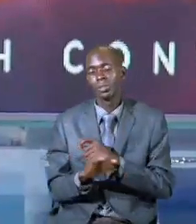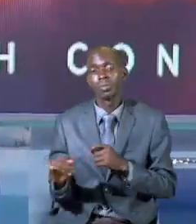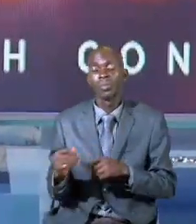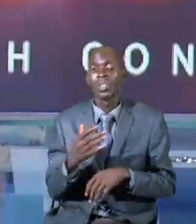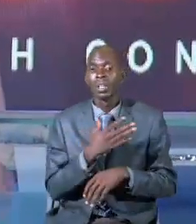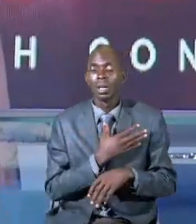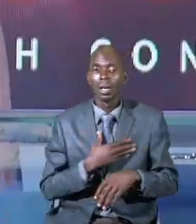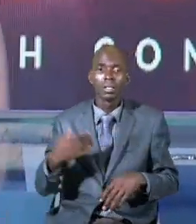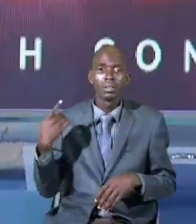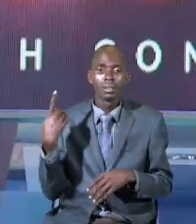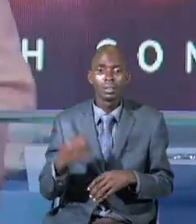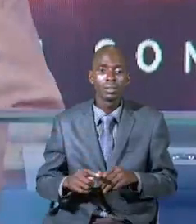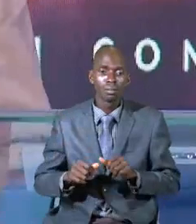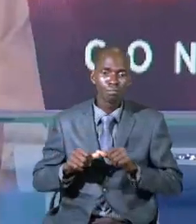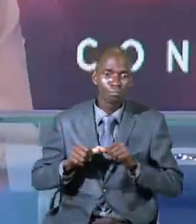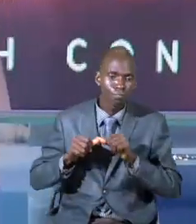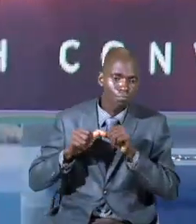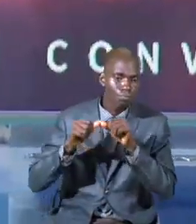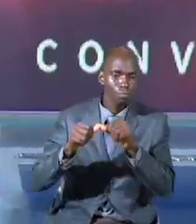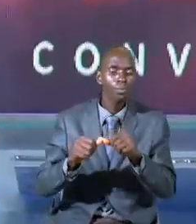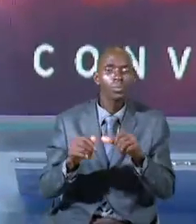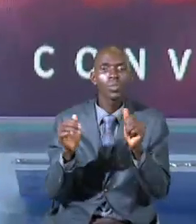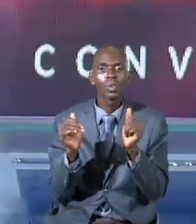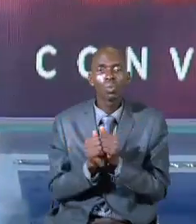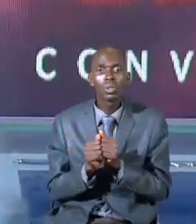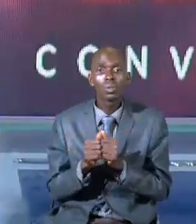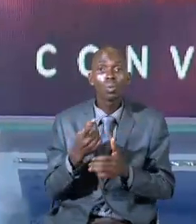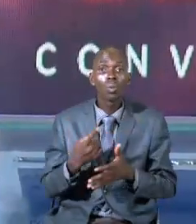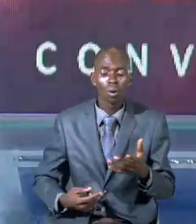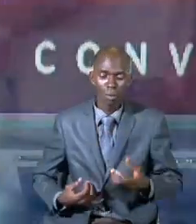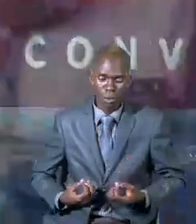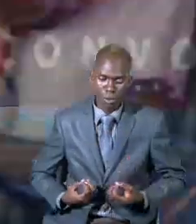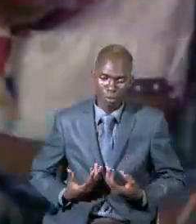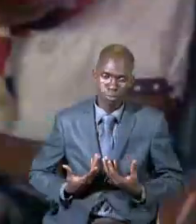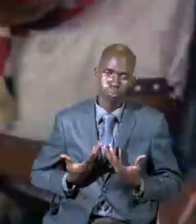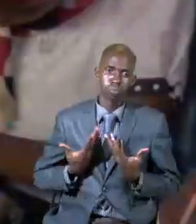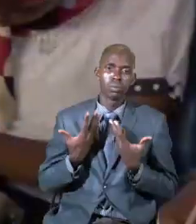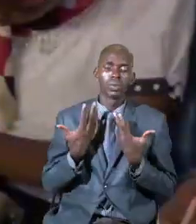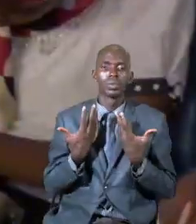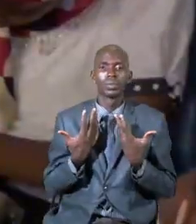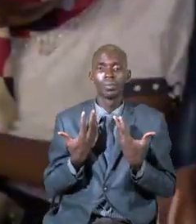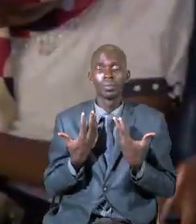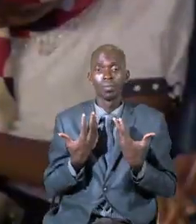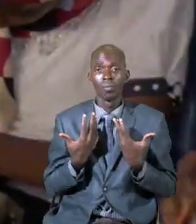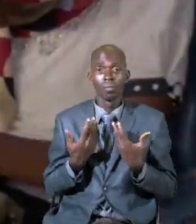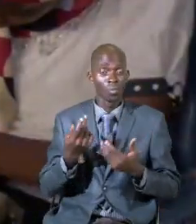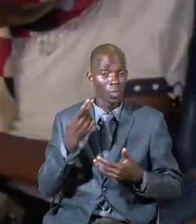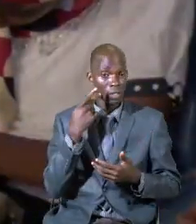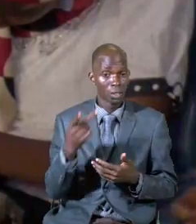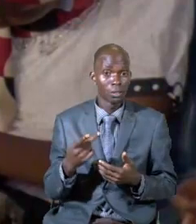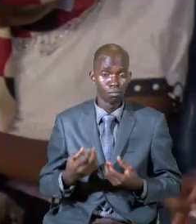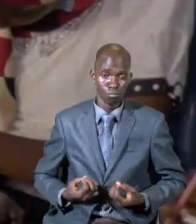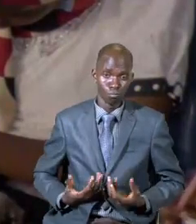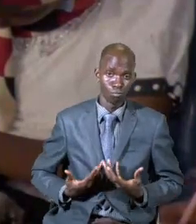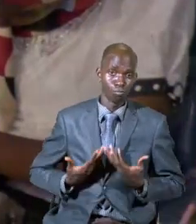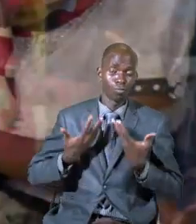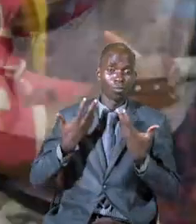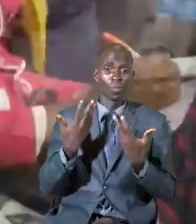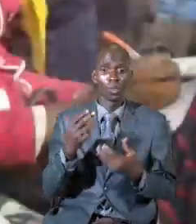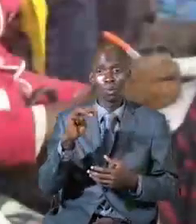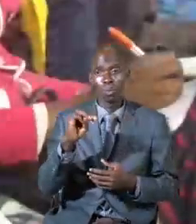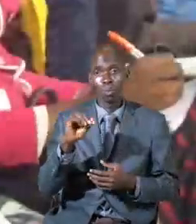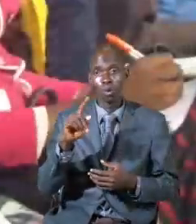motivation. Motivation. Motivation, you know, motivation is the self-talk that you have, the inner talk